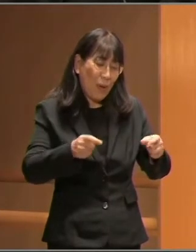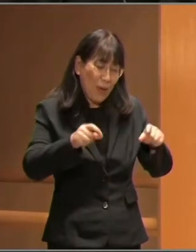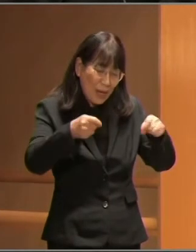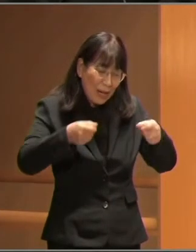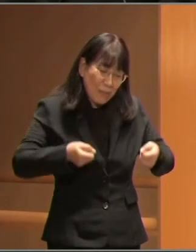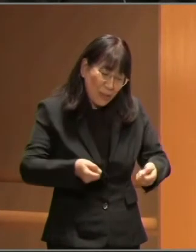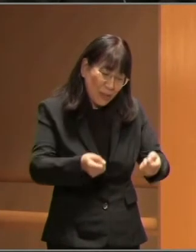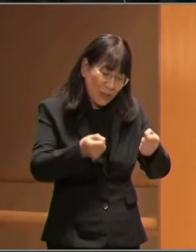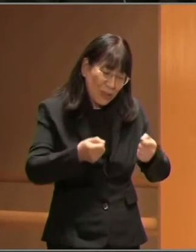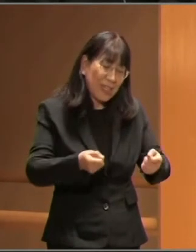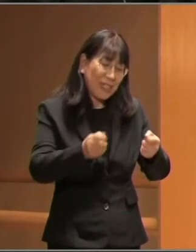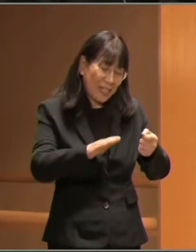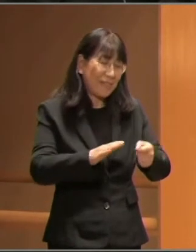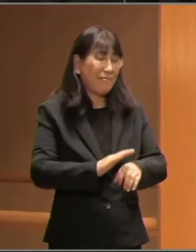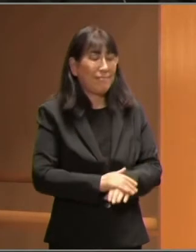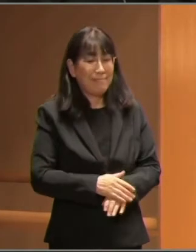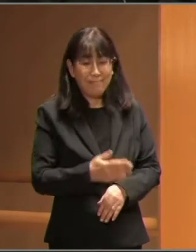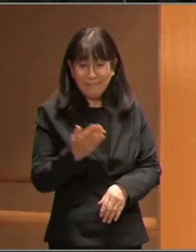making of paper.